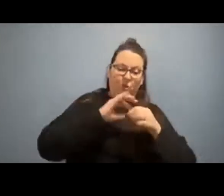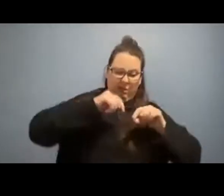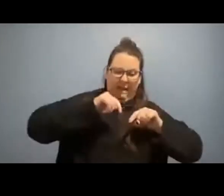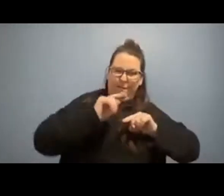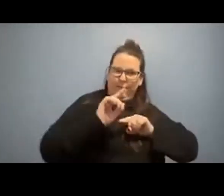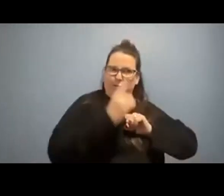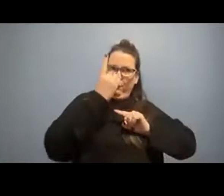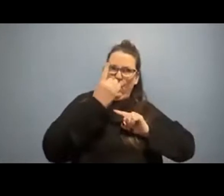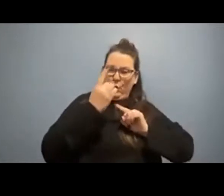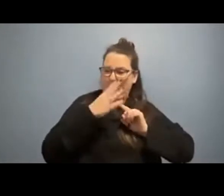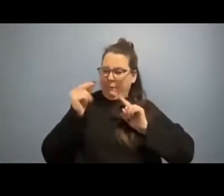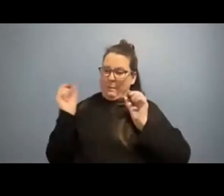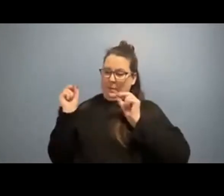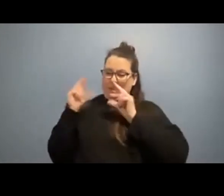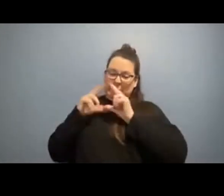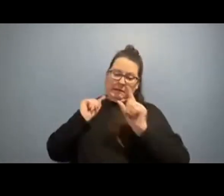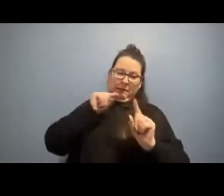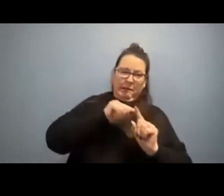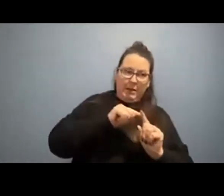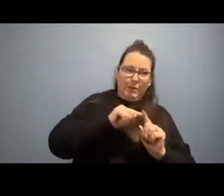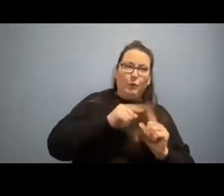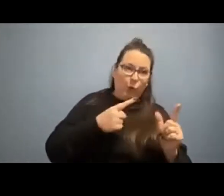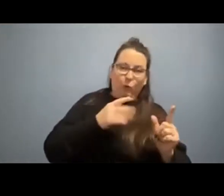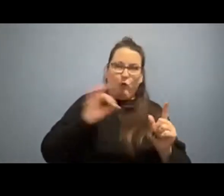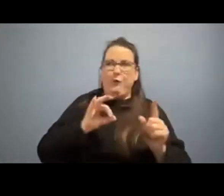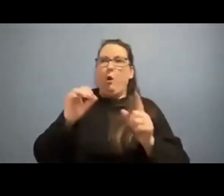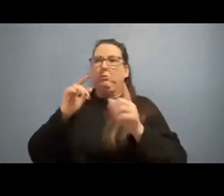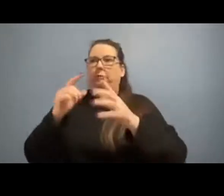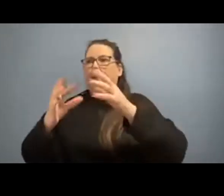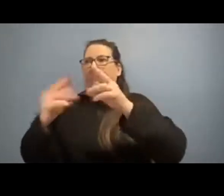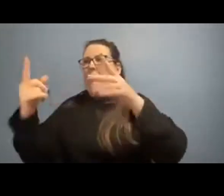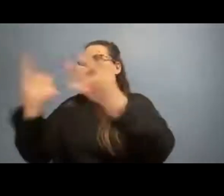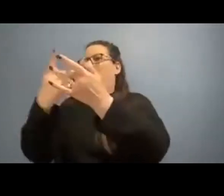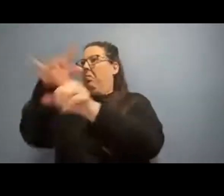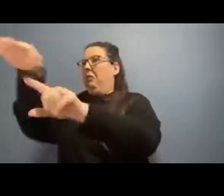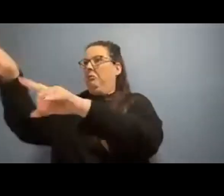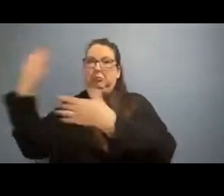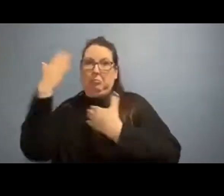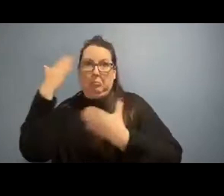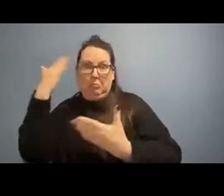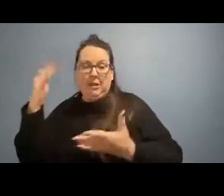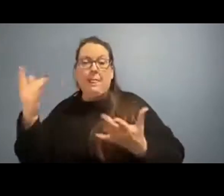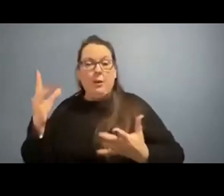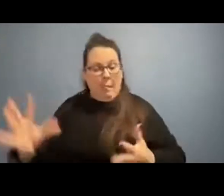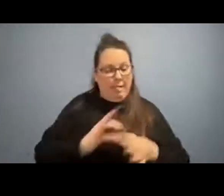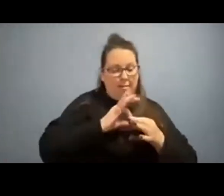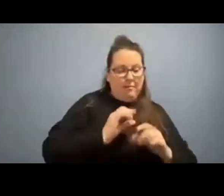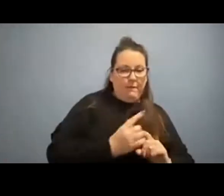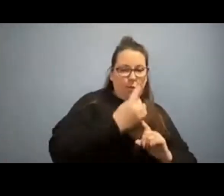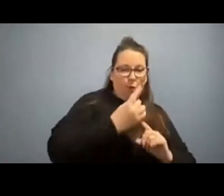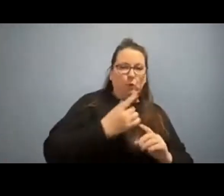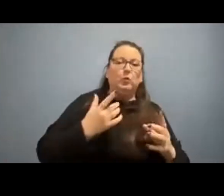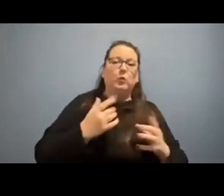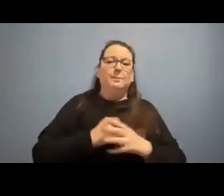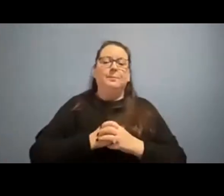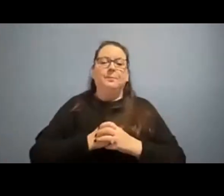ones which are unlinked or unknown sources of transmission. In addition, the other thing, which is a bit of a green shoot in terms of how this lockdown is proceeding, is that